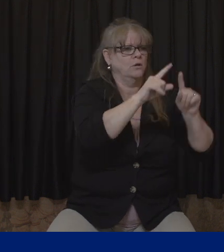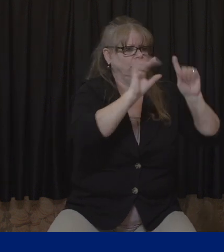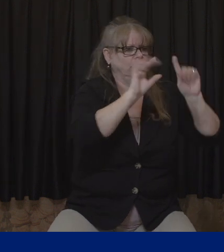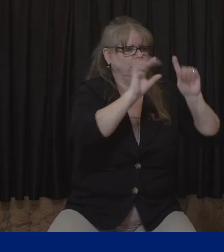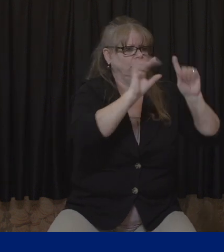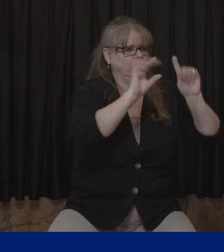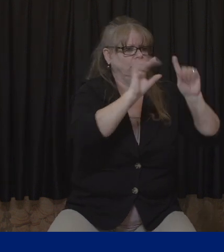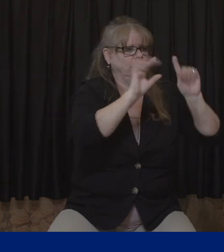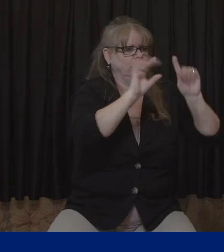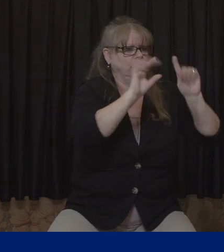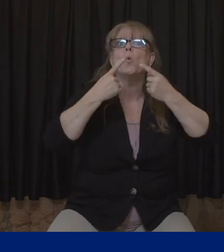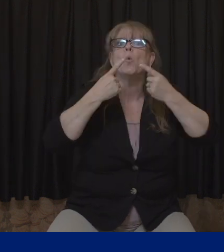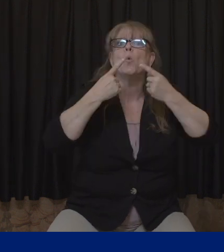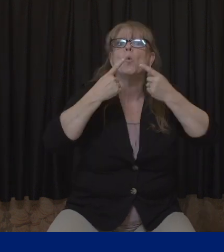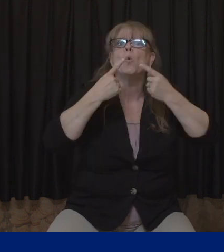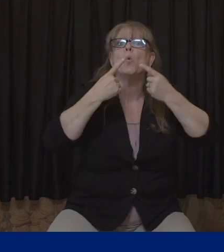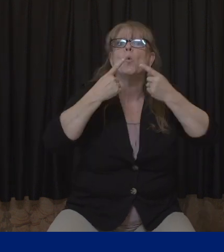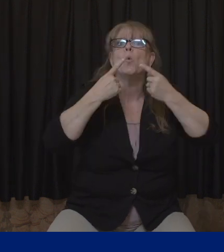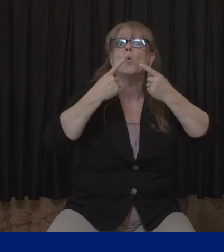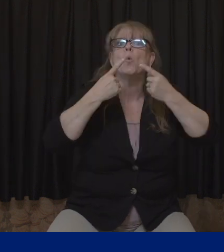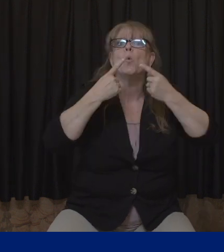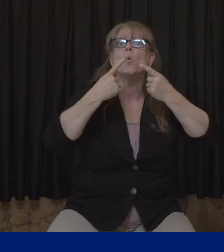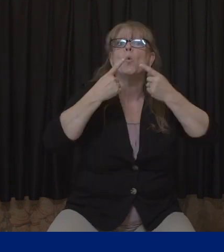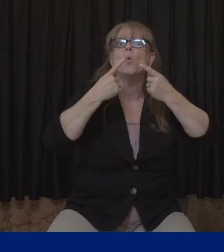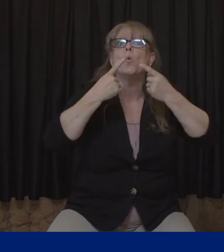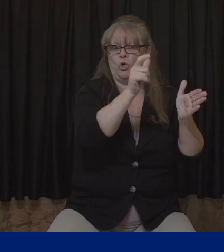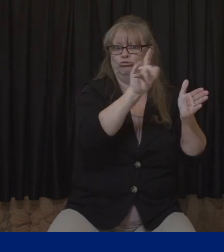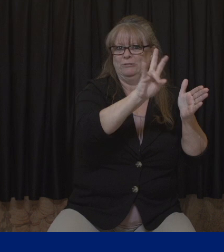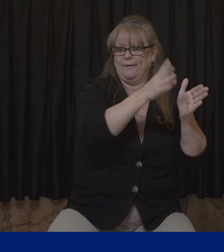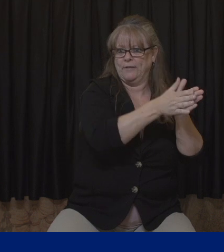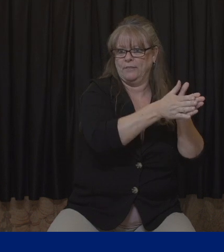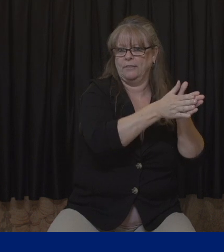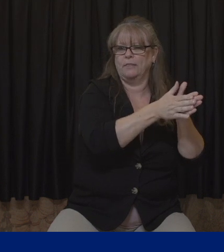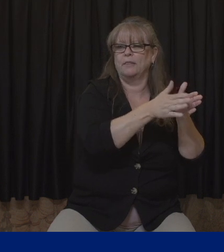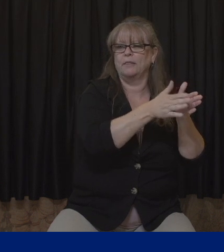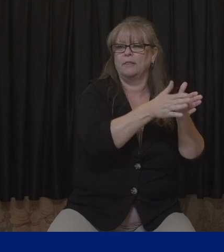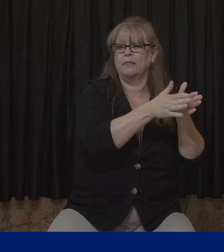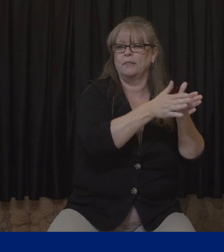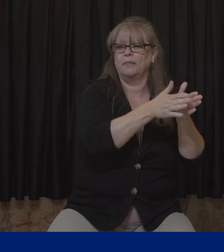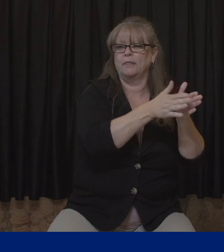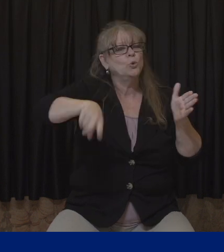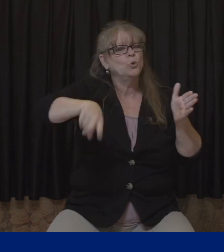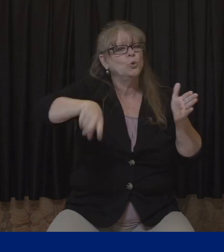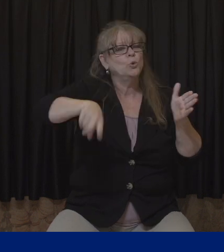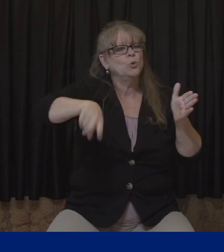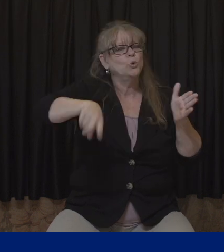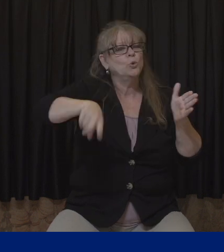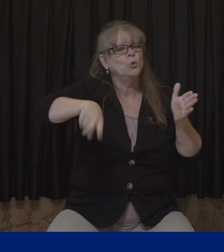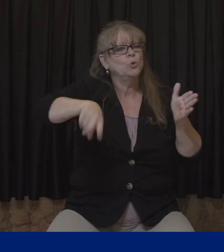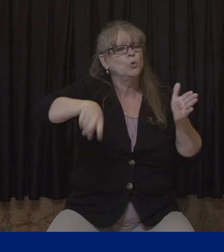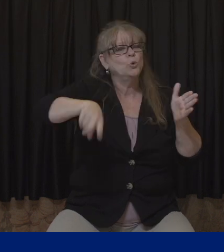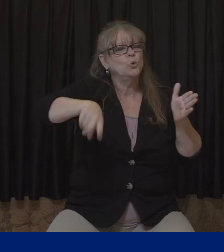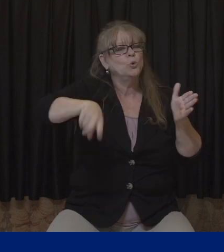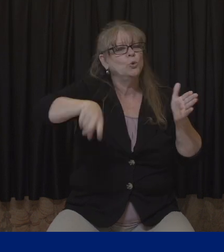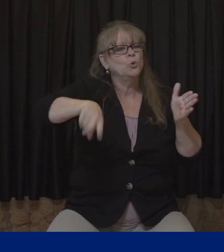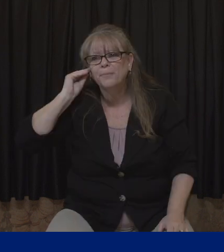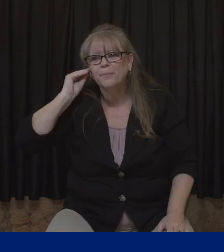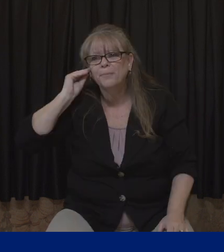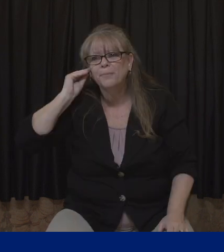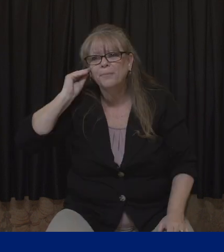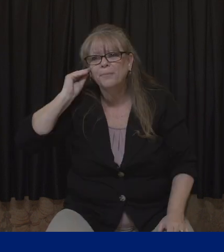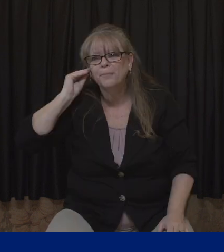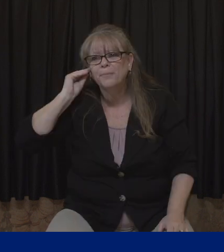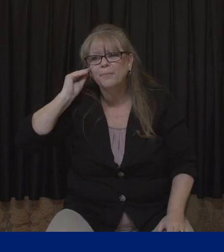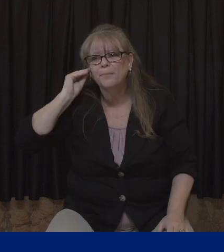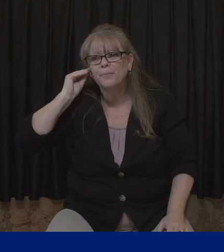is the most severe, unpleasant step for all of us. It's unpleasant for governors. It's unpleasant for